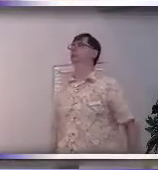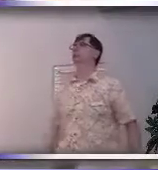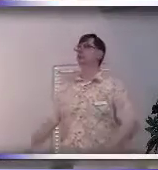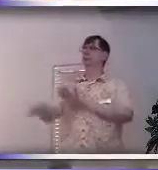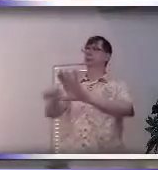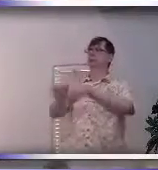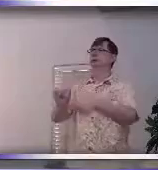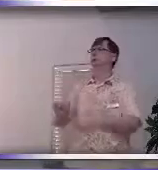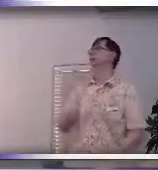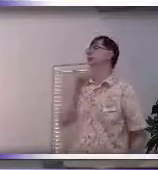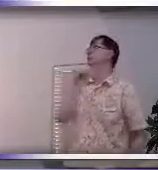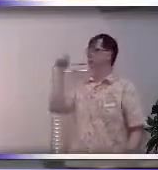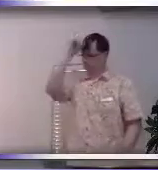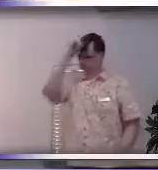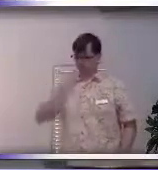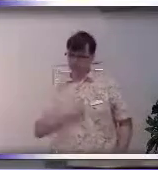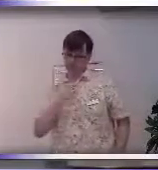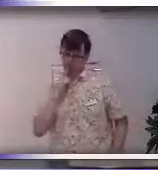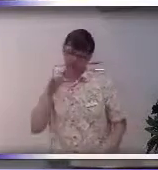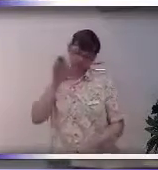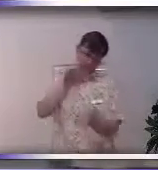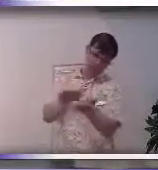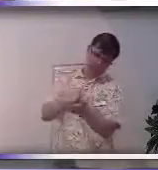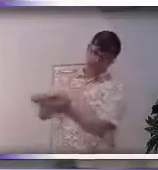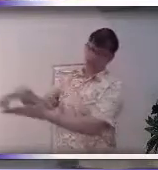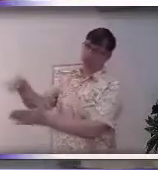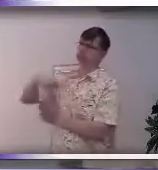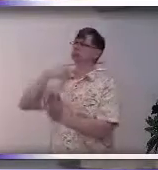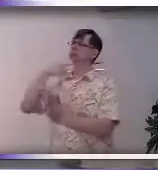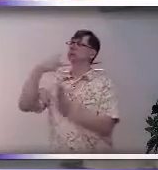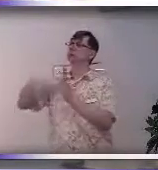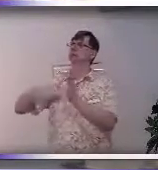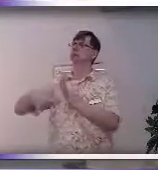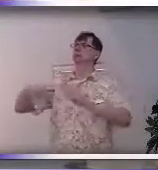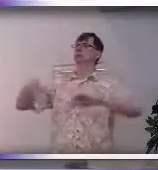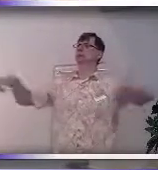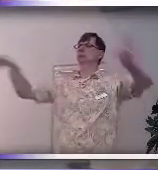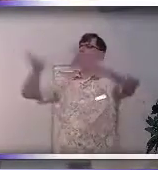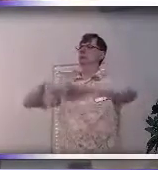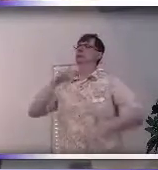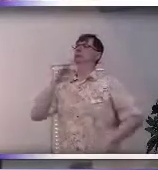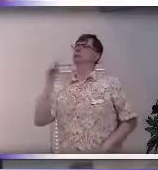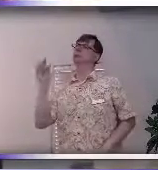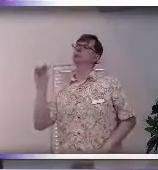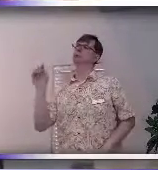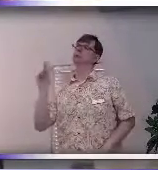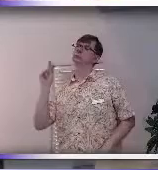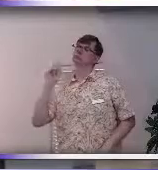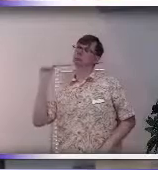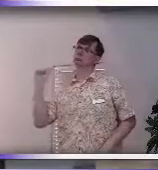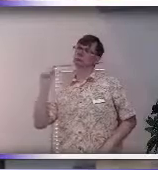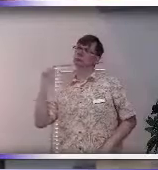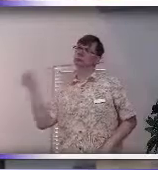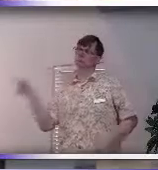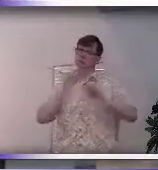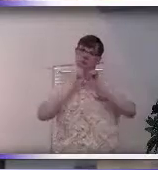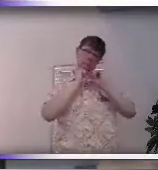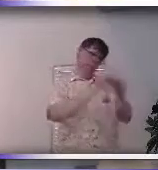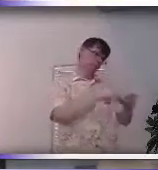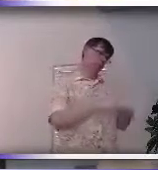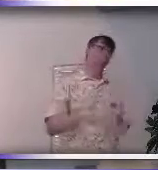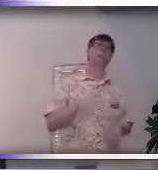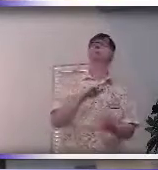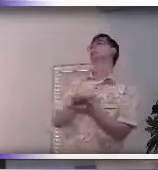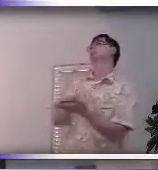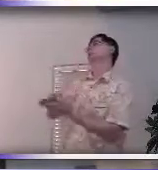So what we believe, what we teach in this teaching is, as Ernest Holmes would say, to learn how to think is to